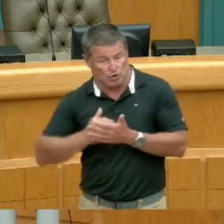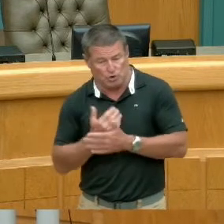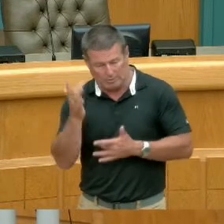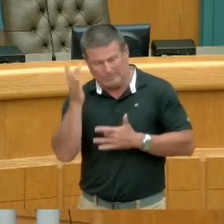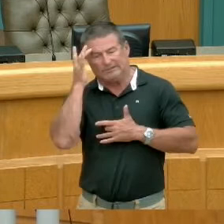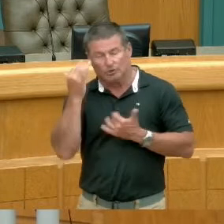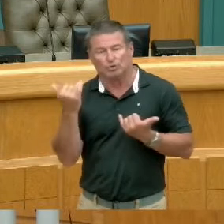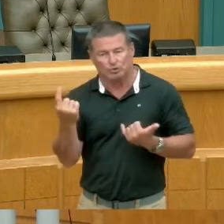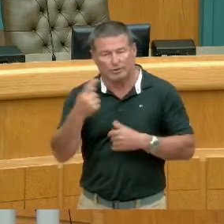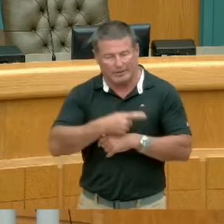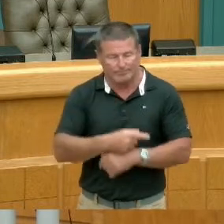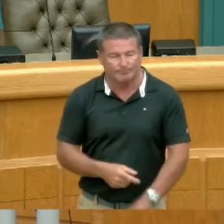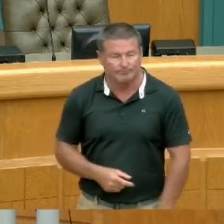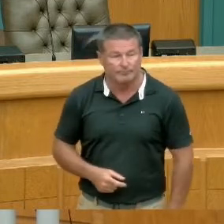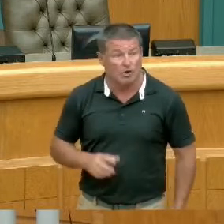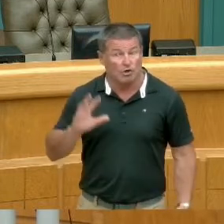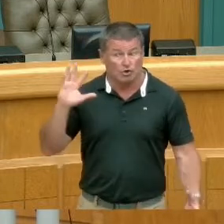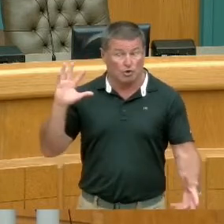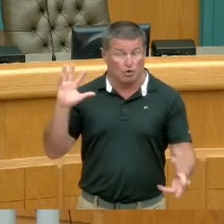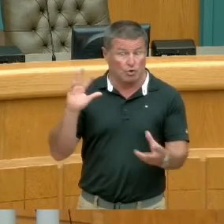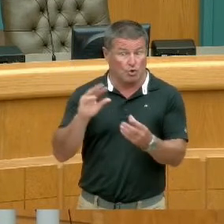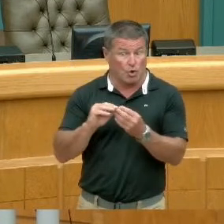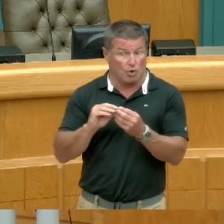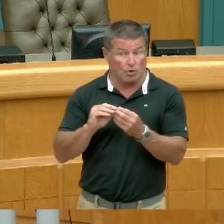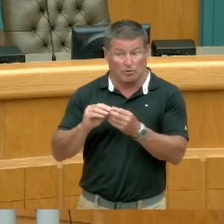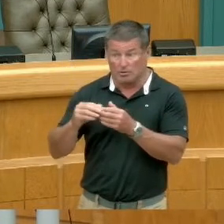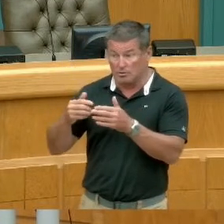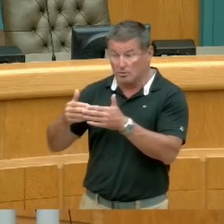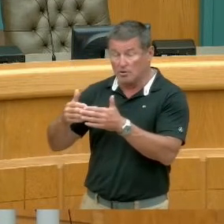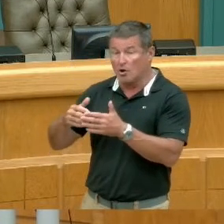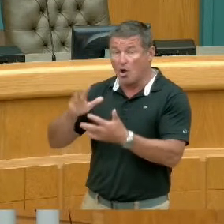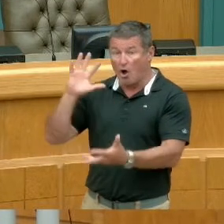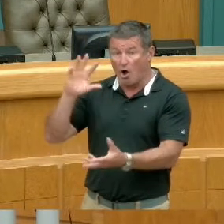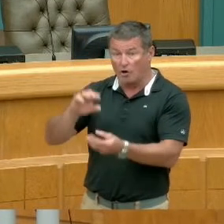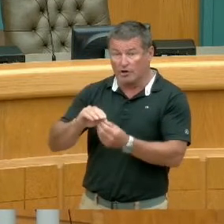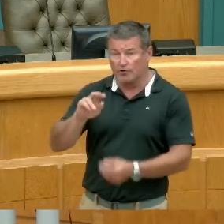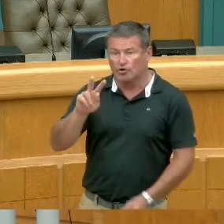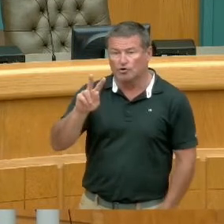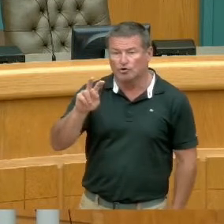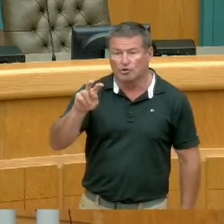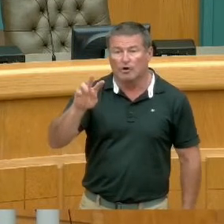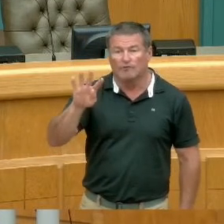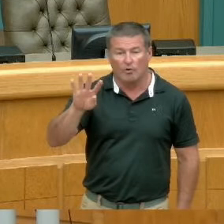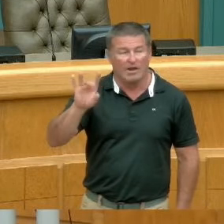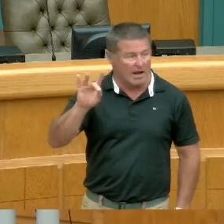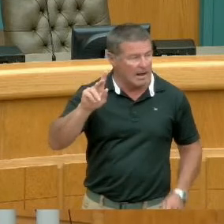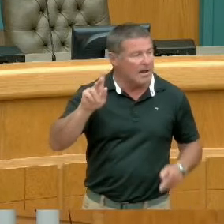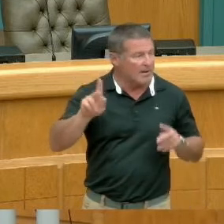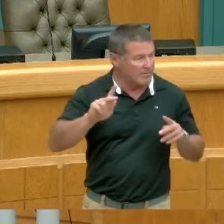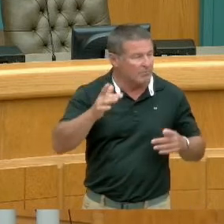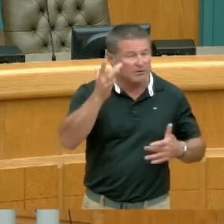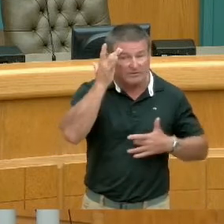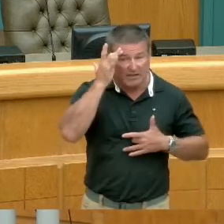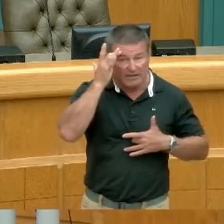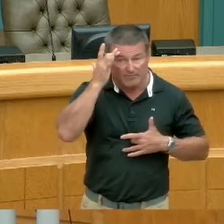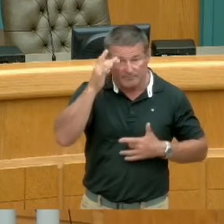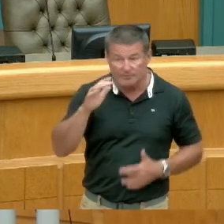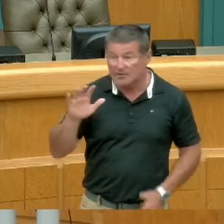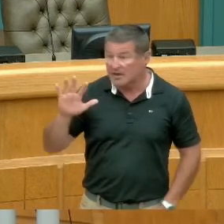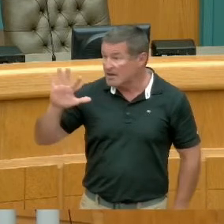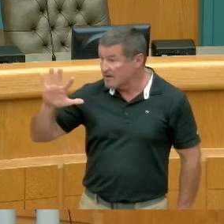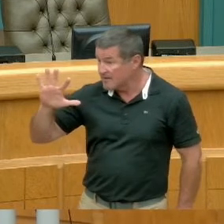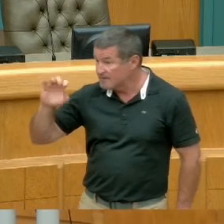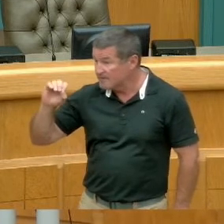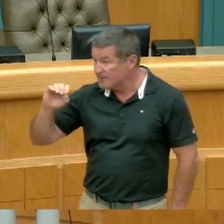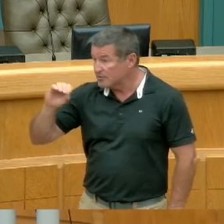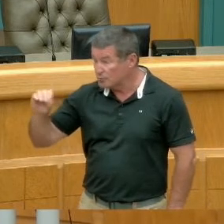today. So that brings our total, since we have been counting, up to 248. And just about 50% of those are recovered, and we'll show